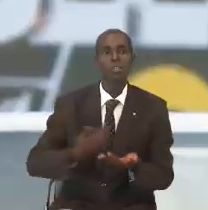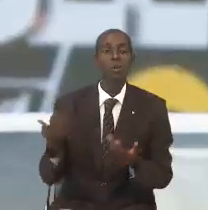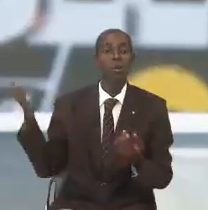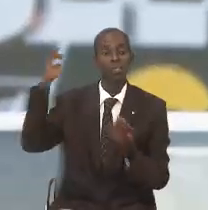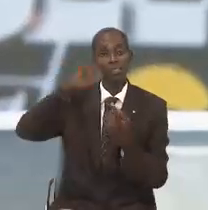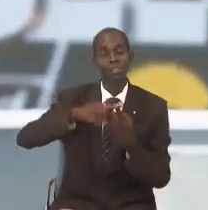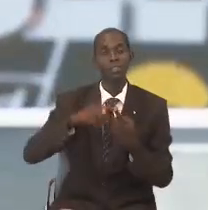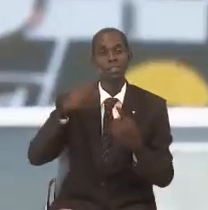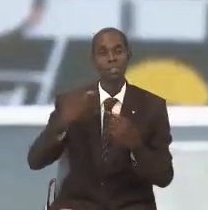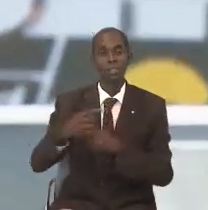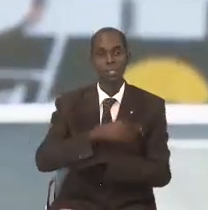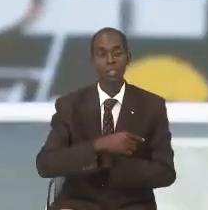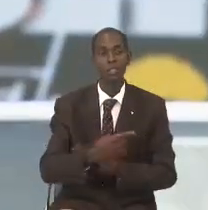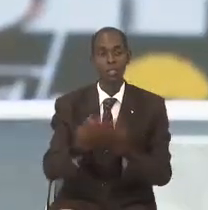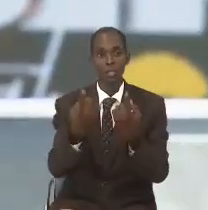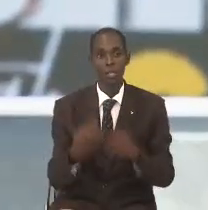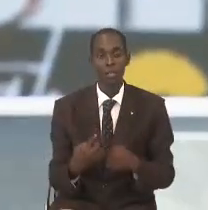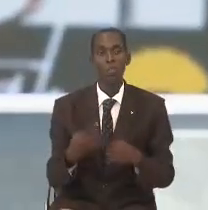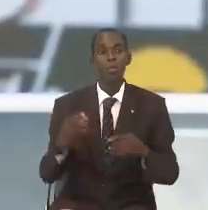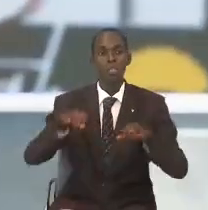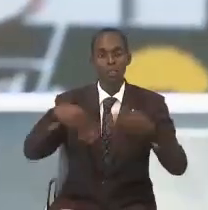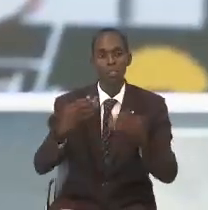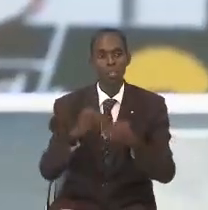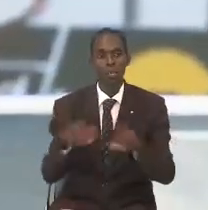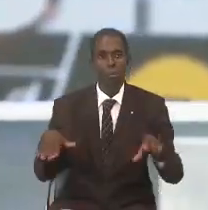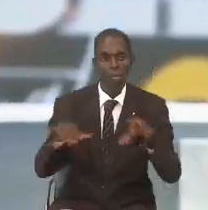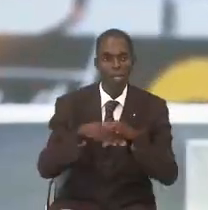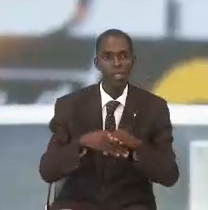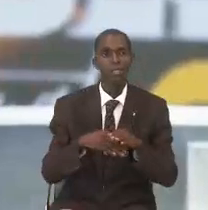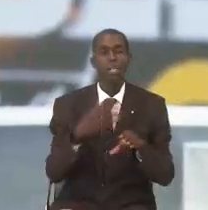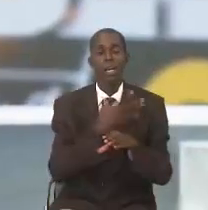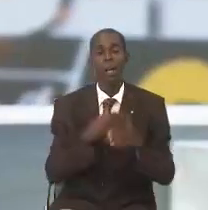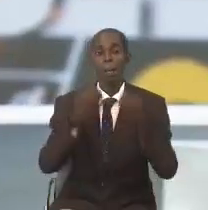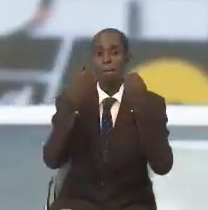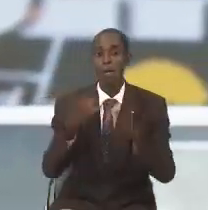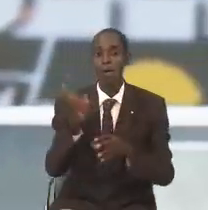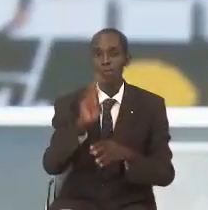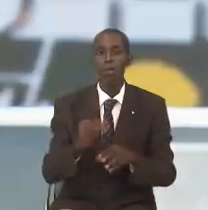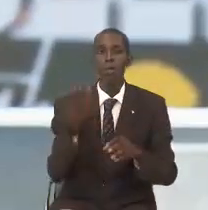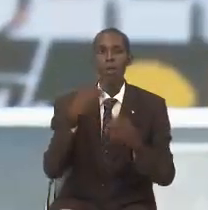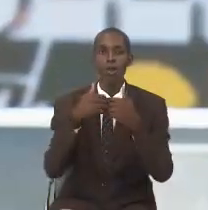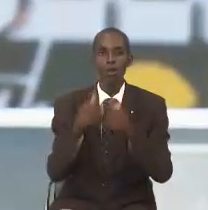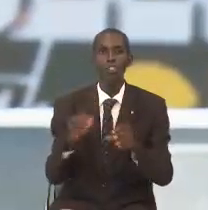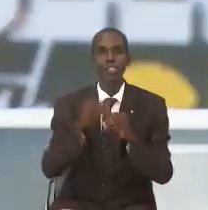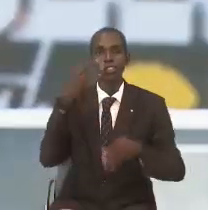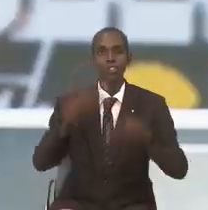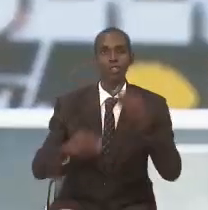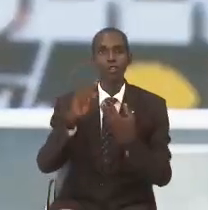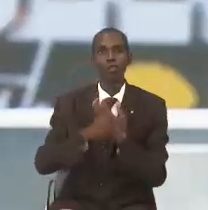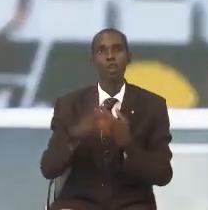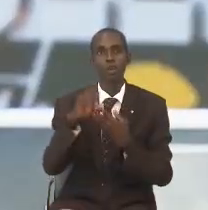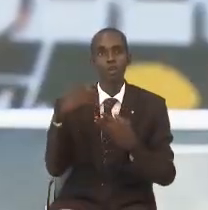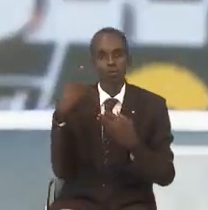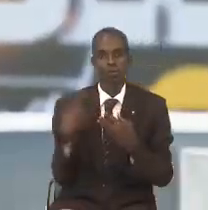marriage. And then many of them, they were lost in the judgment of the flood. And Jesus